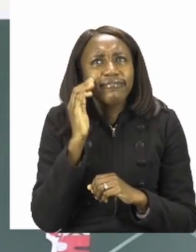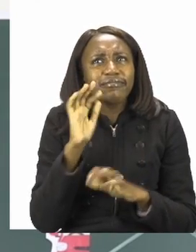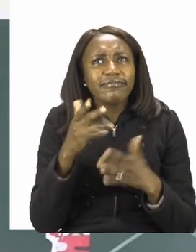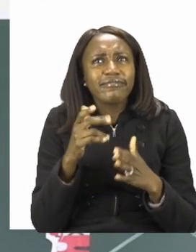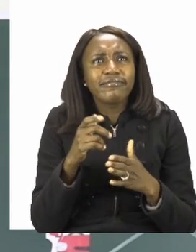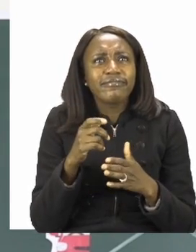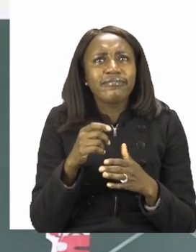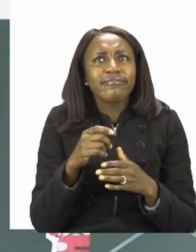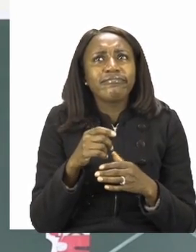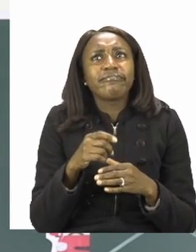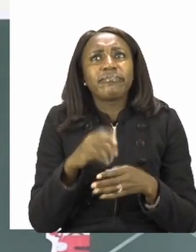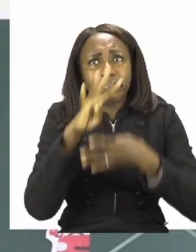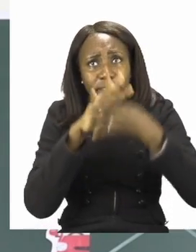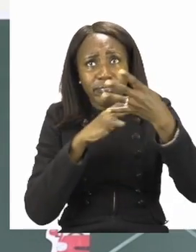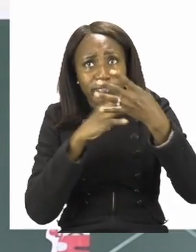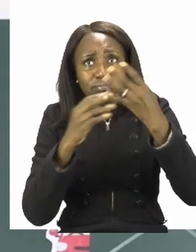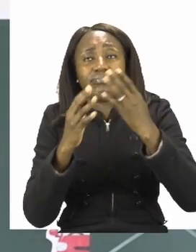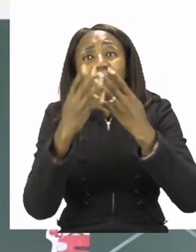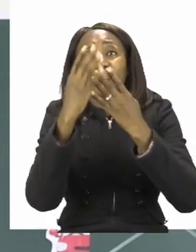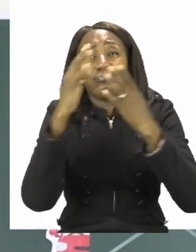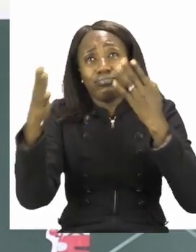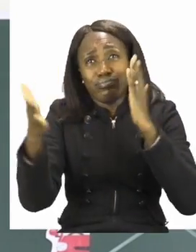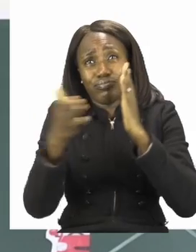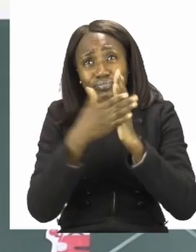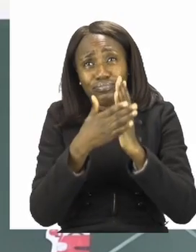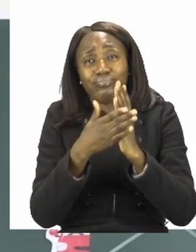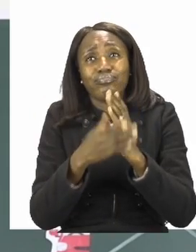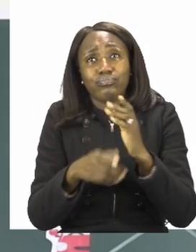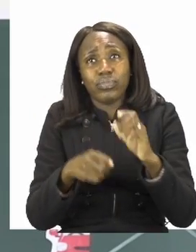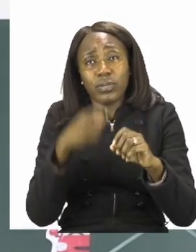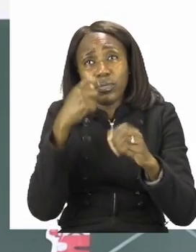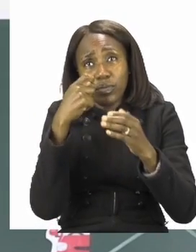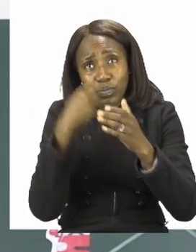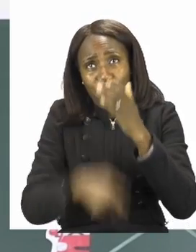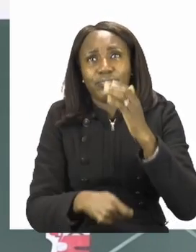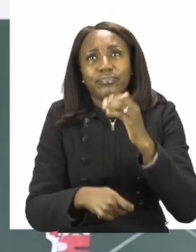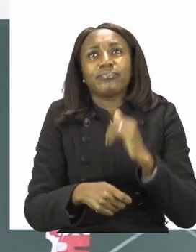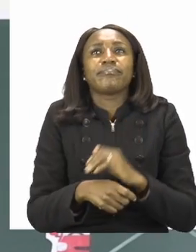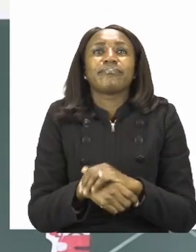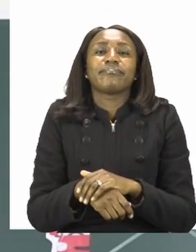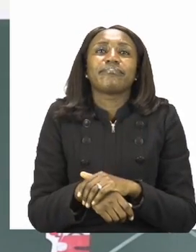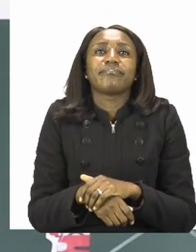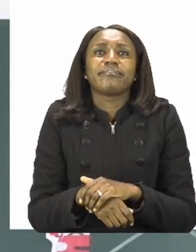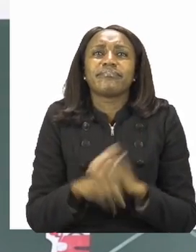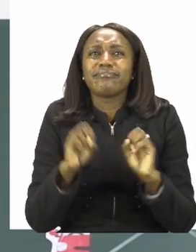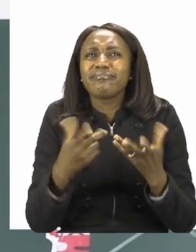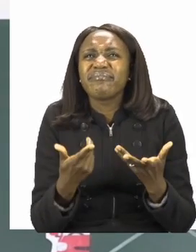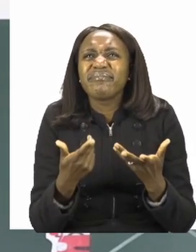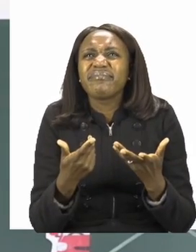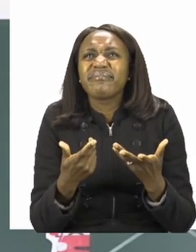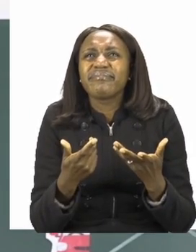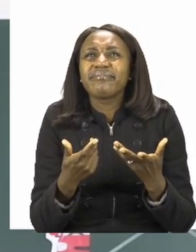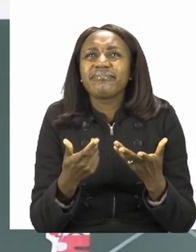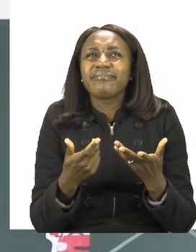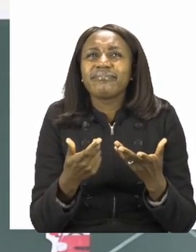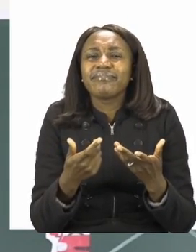lock the gates and the other gates that we have at home. How many locks do you